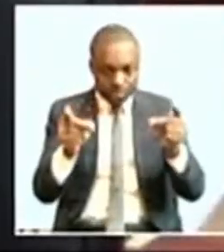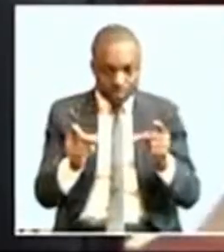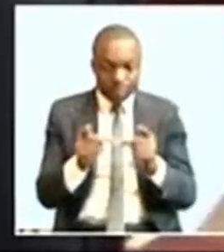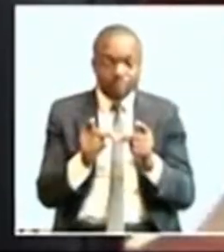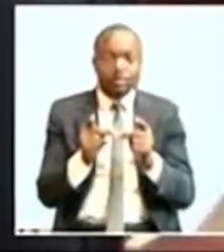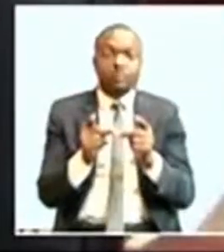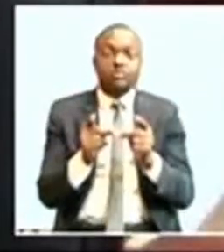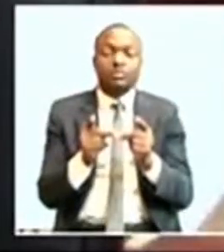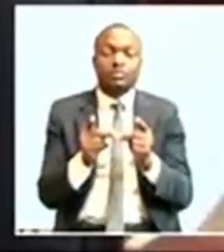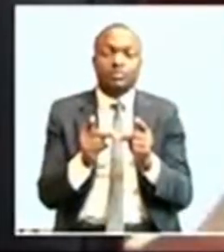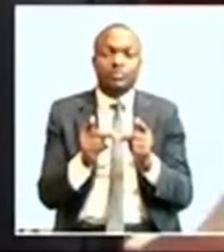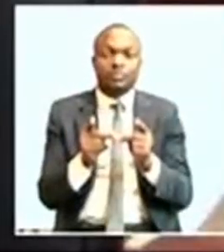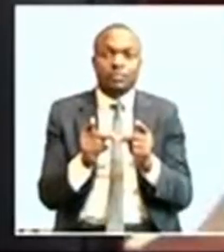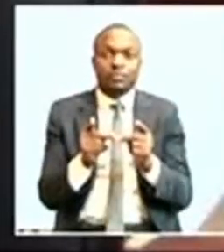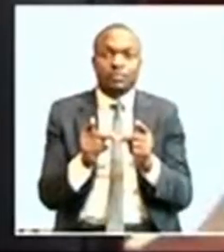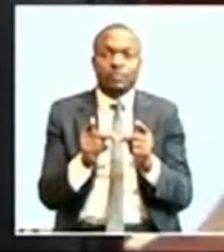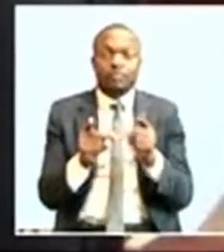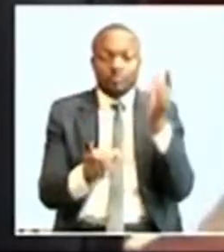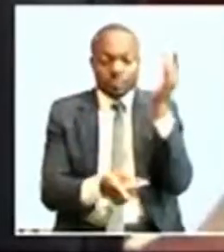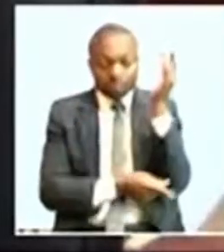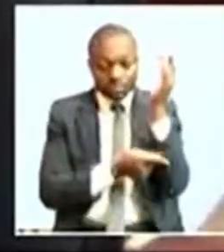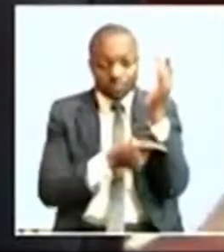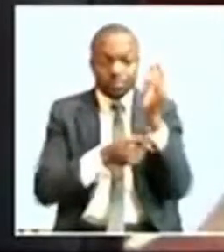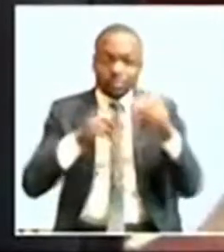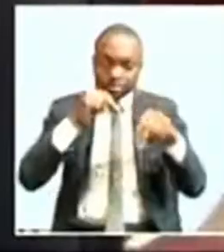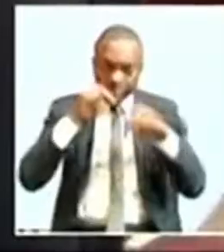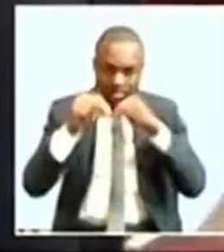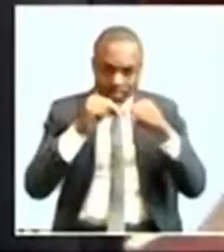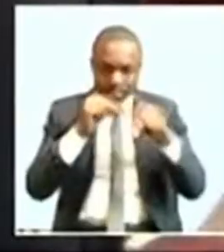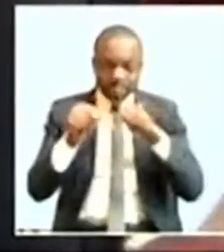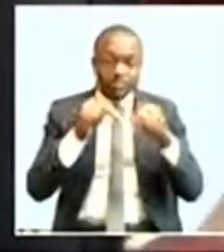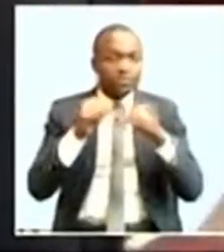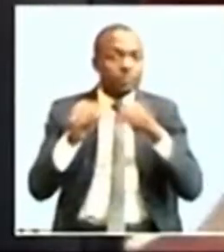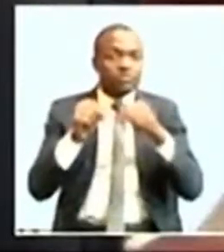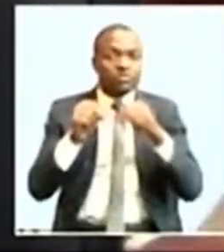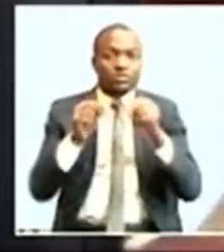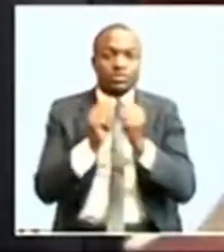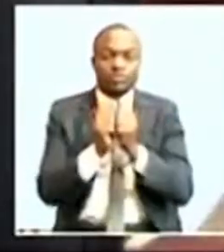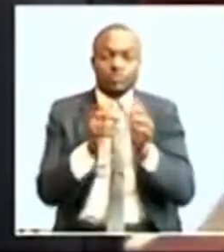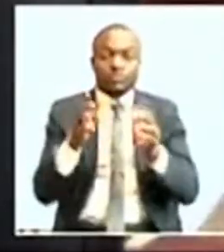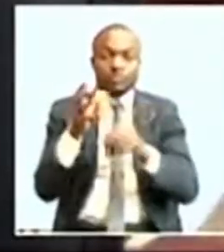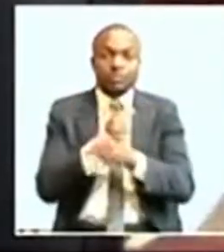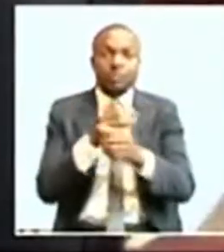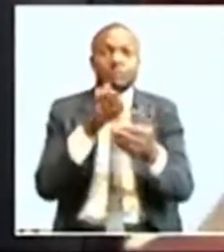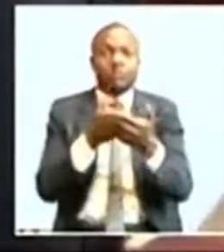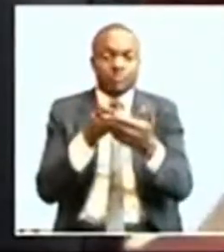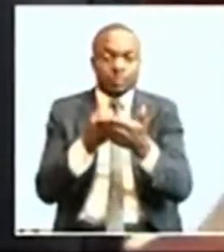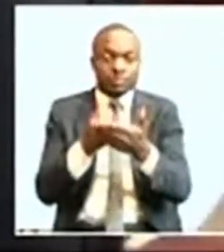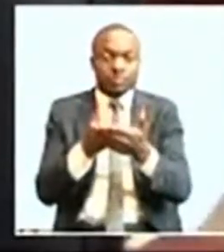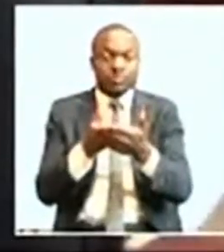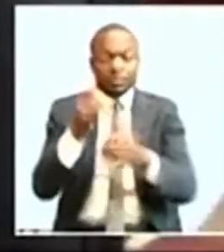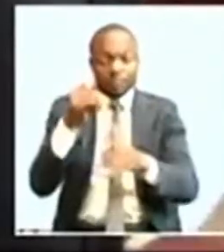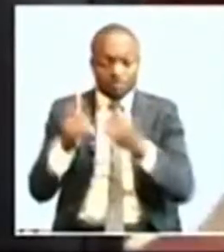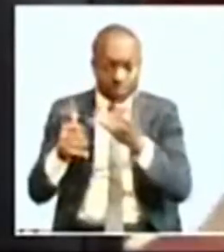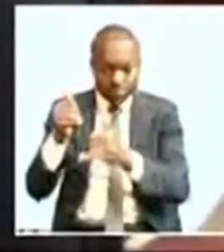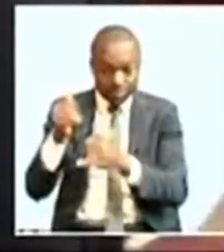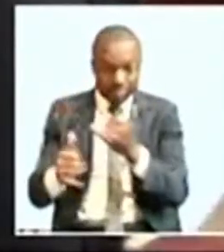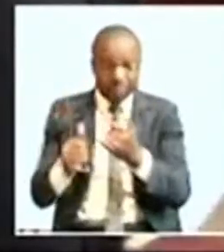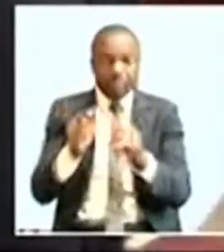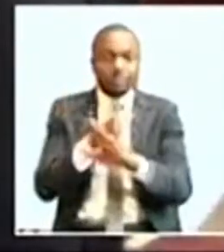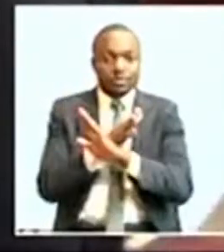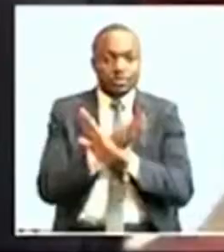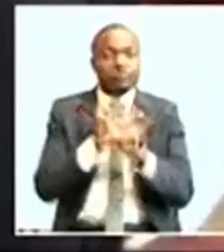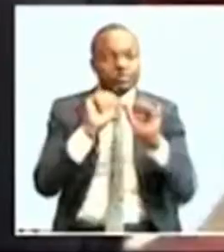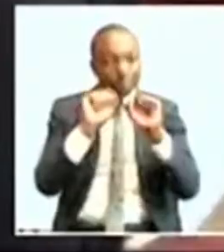trade and development negotiations without incurring disproportionate obligations. So in conclusion, Zambia